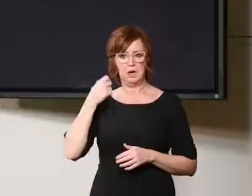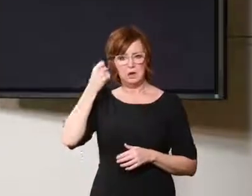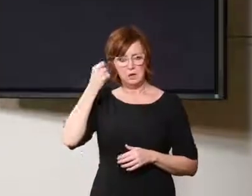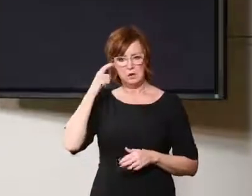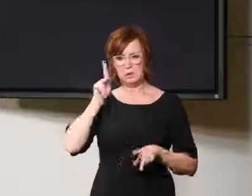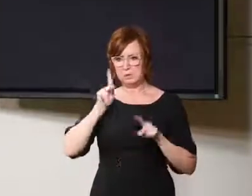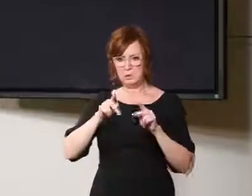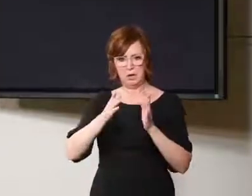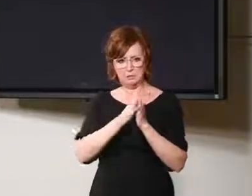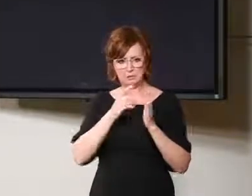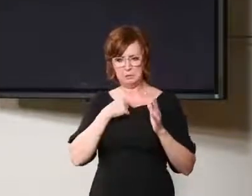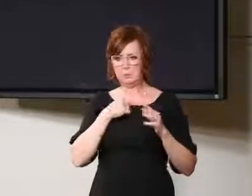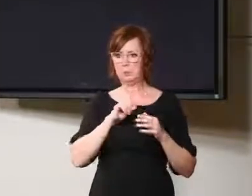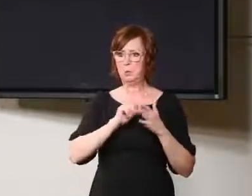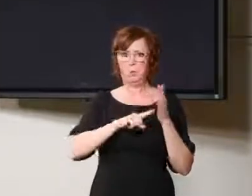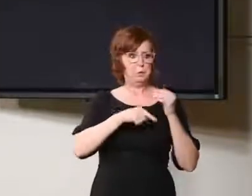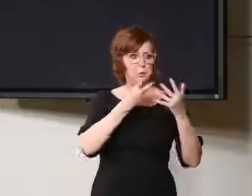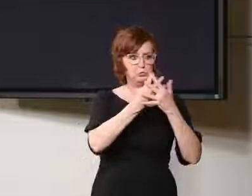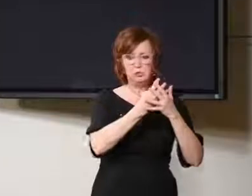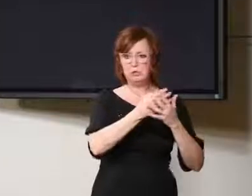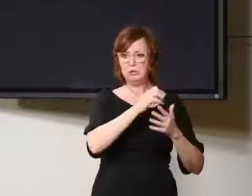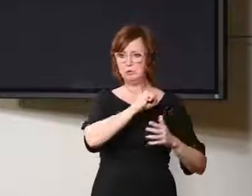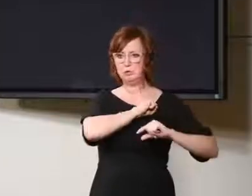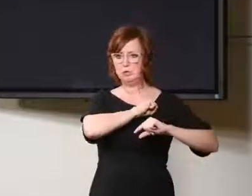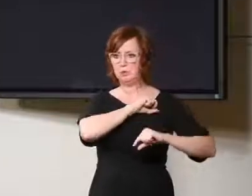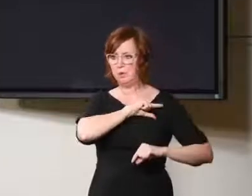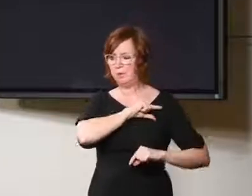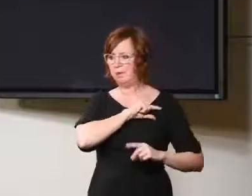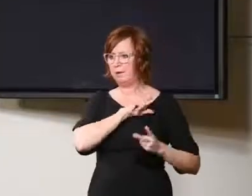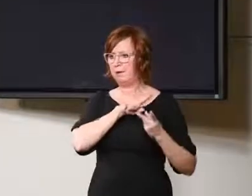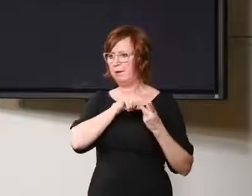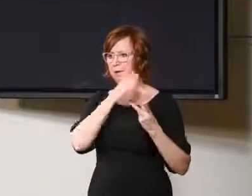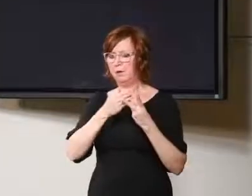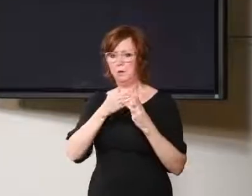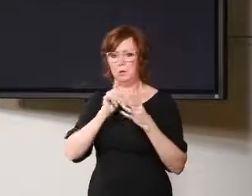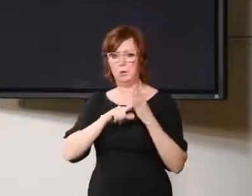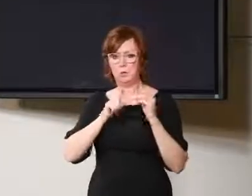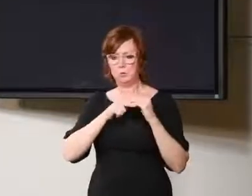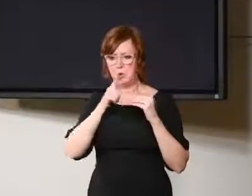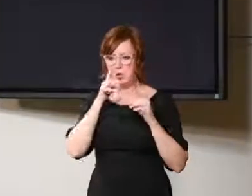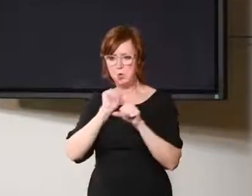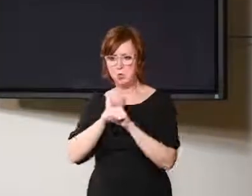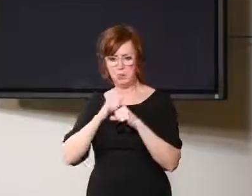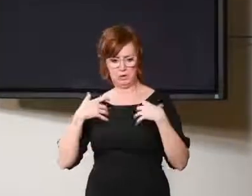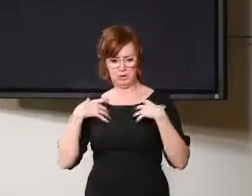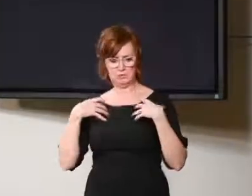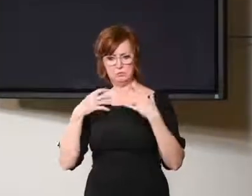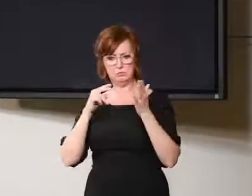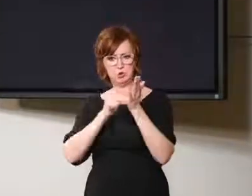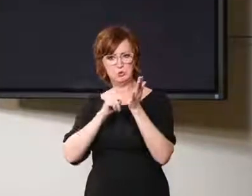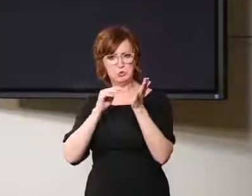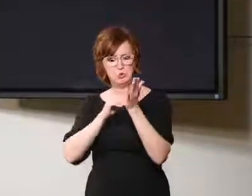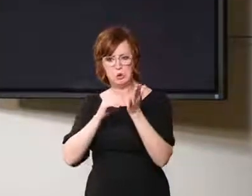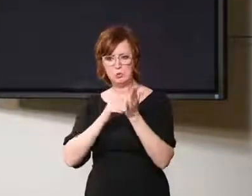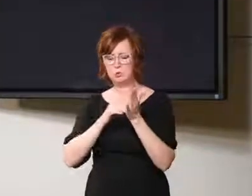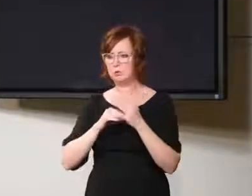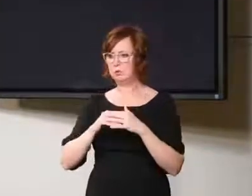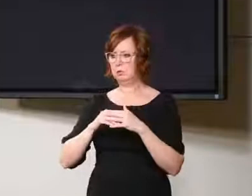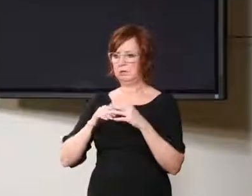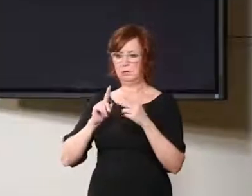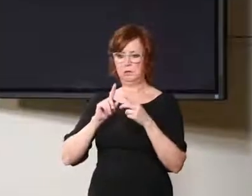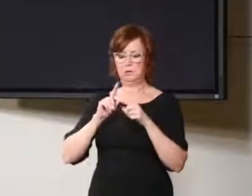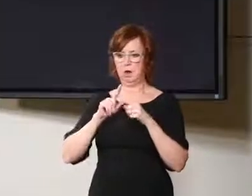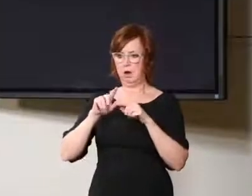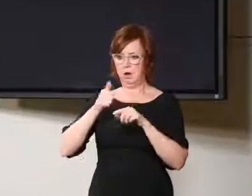be reporting cases in our healthcare employees, for example. I know other provinces are doing that, and